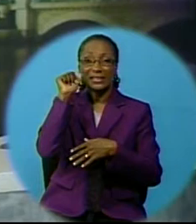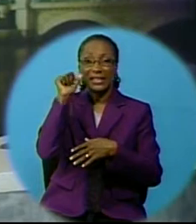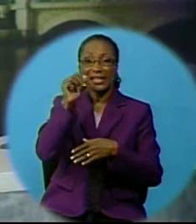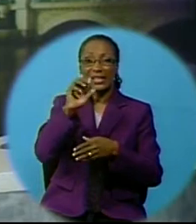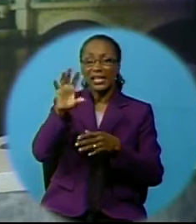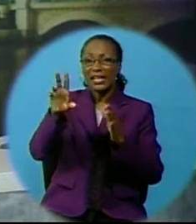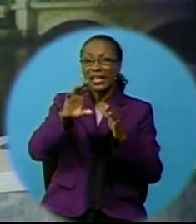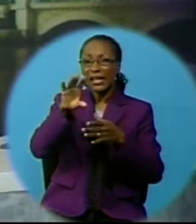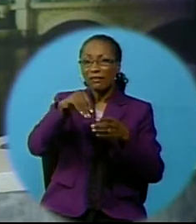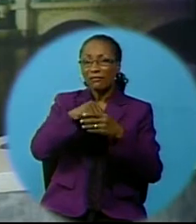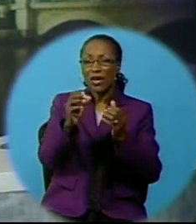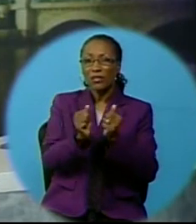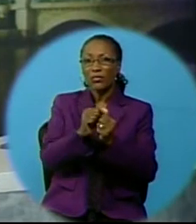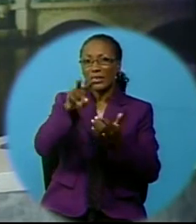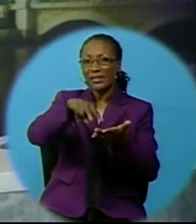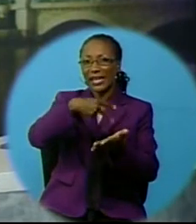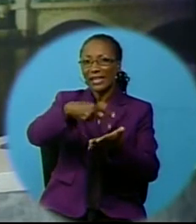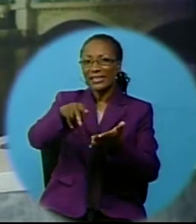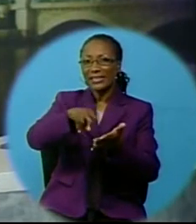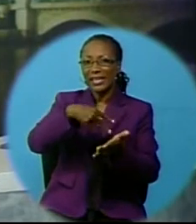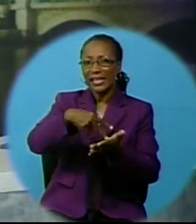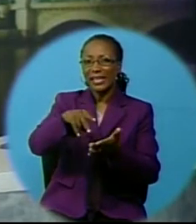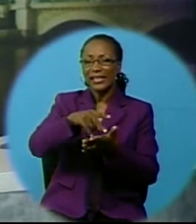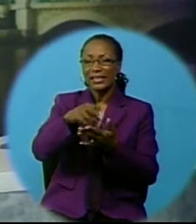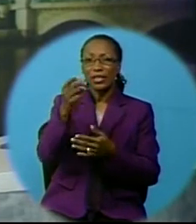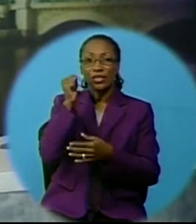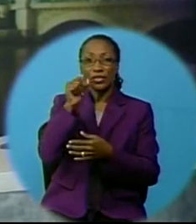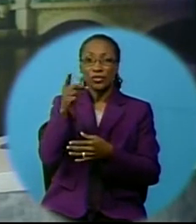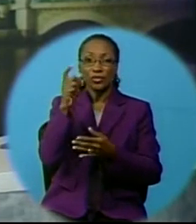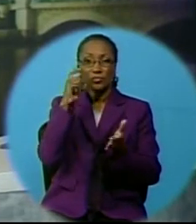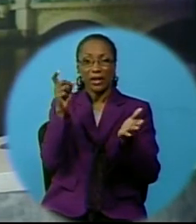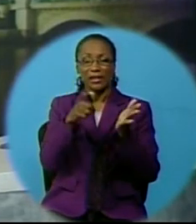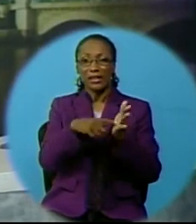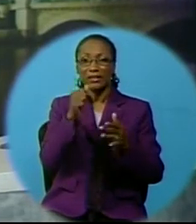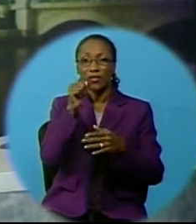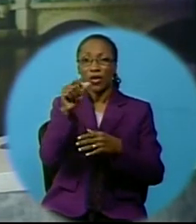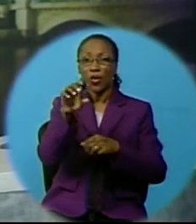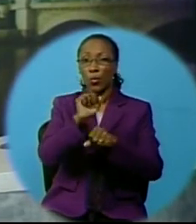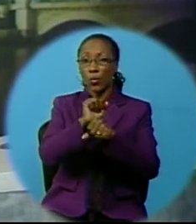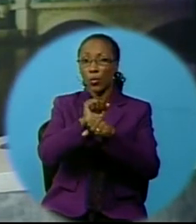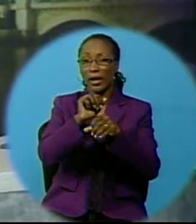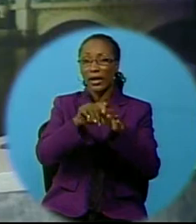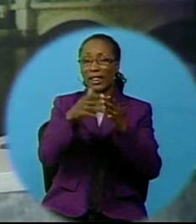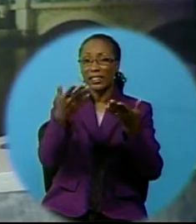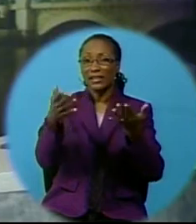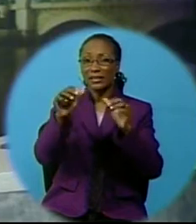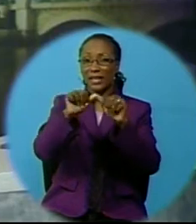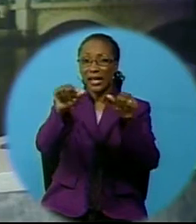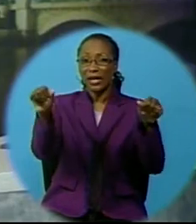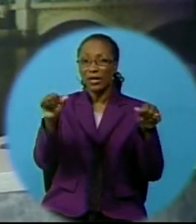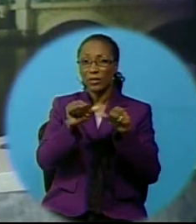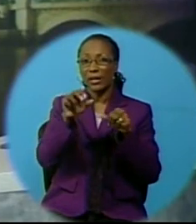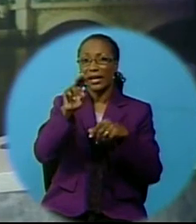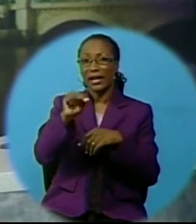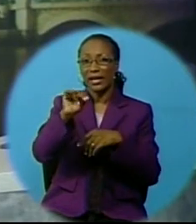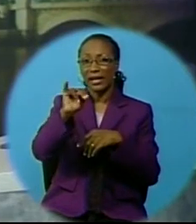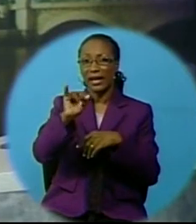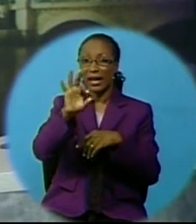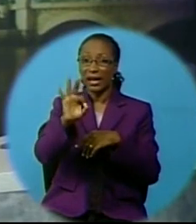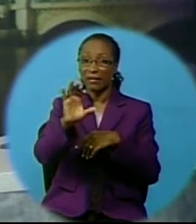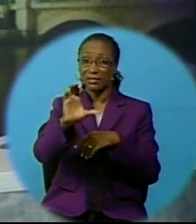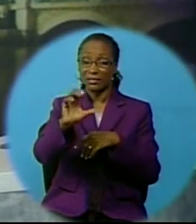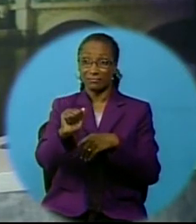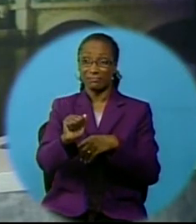dancing in Barbados as a choreographer. She was recognized for her work in this area of the National Independence Festival of